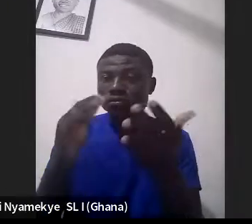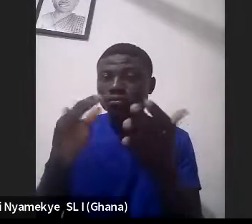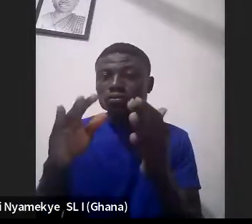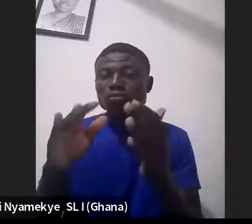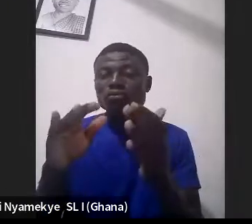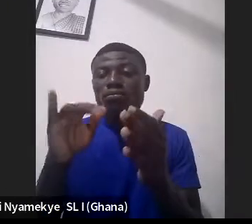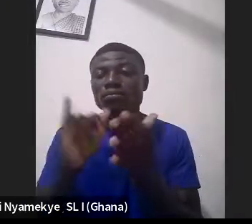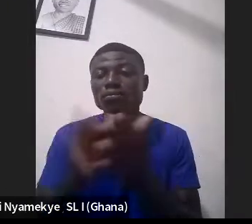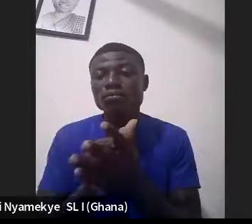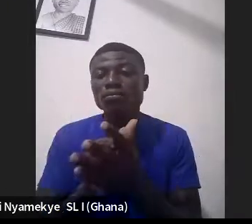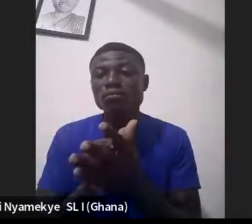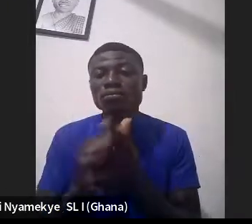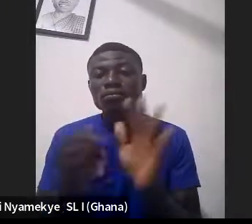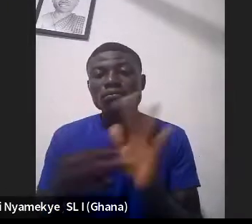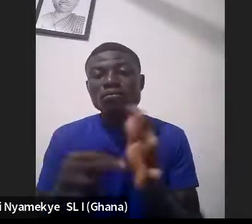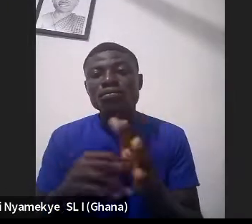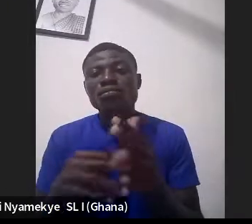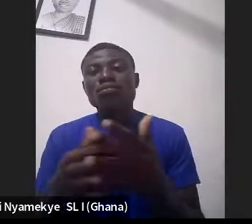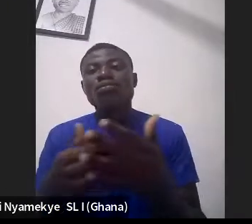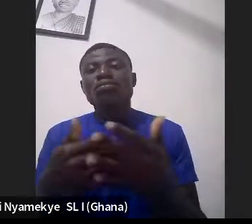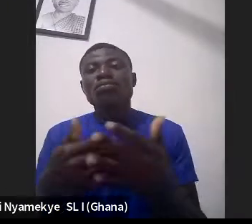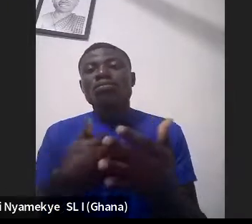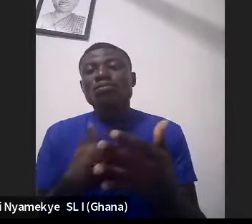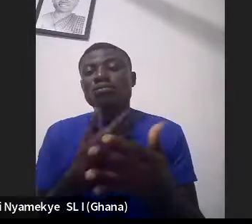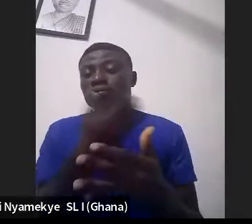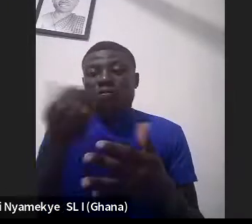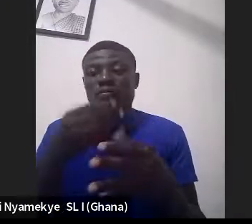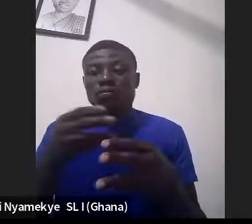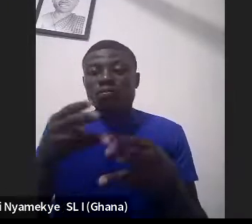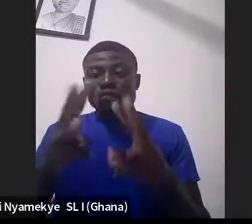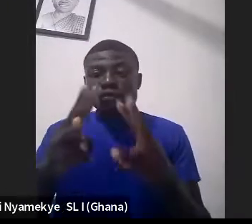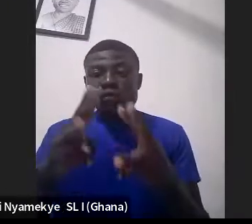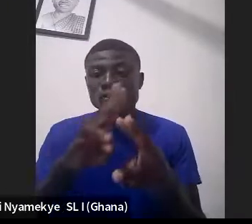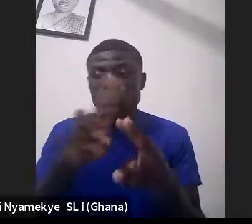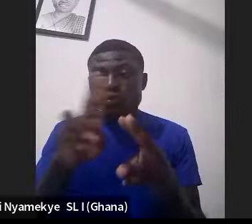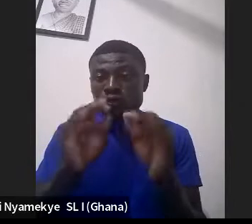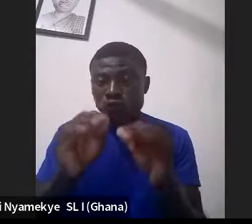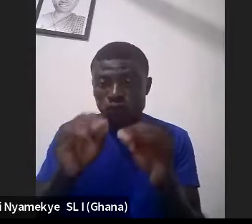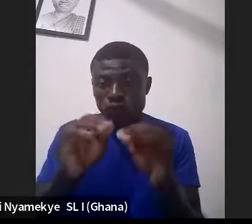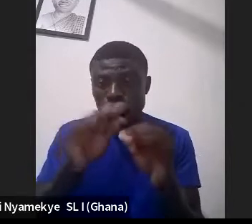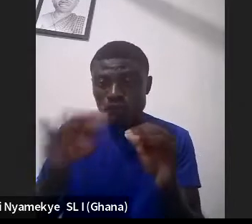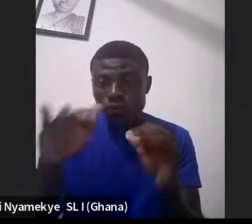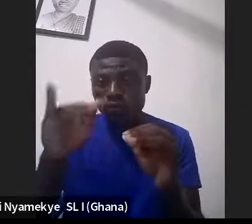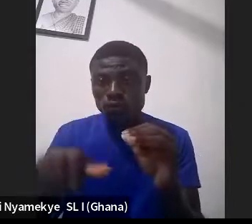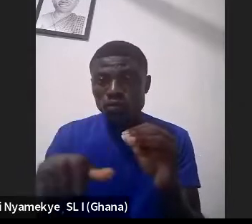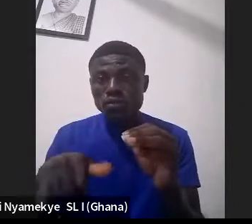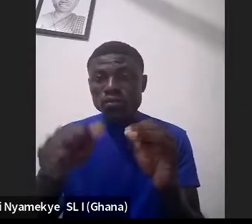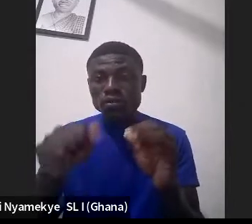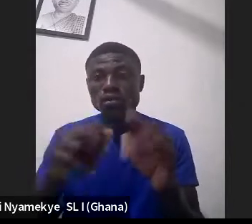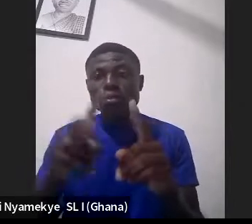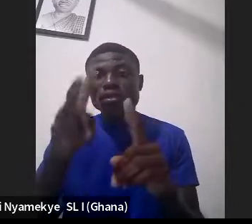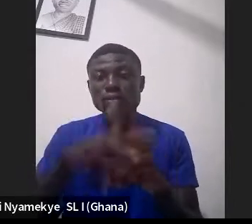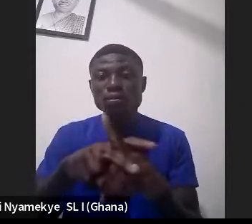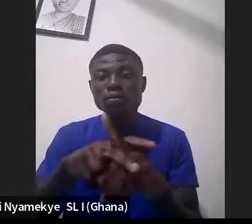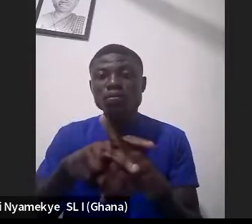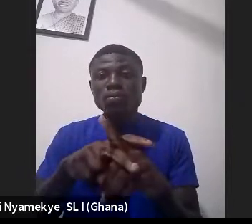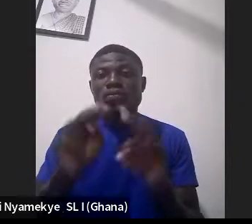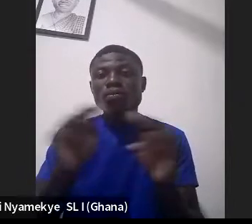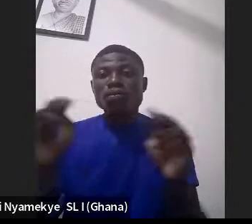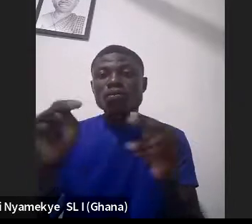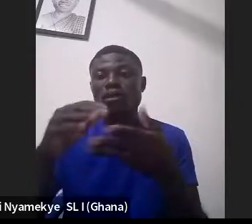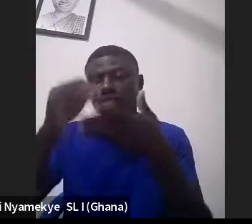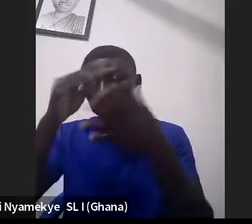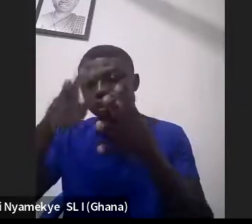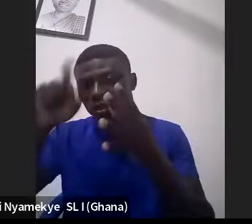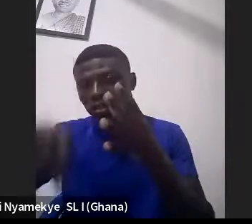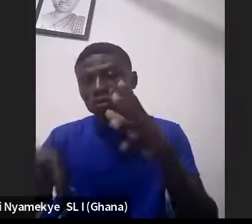the best method to teach a dyslexic child can be applied to any normal learner,